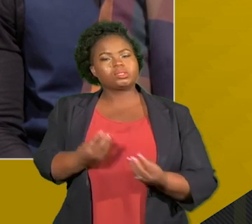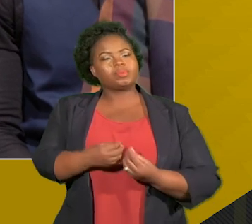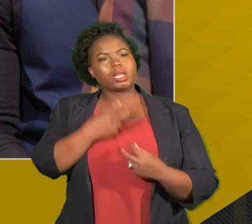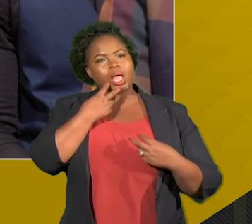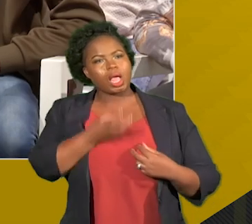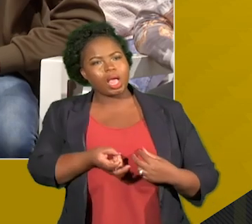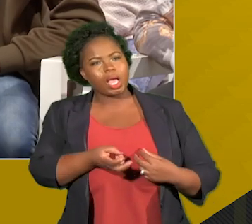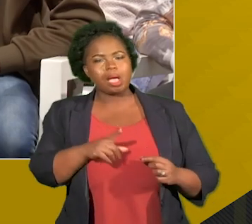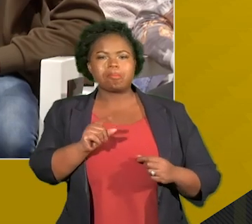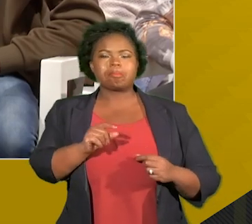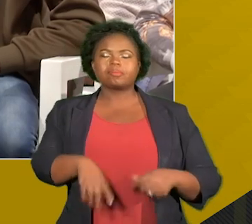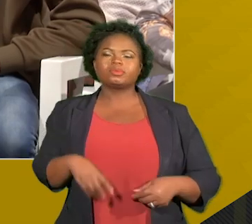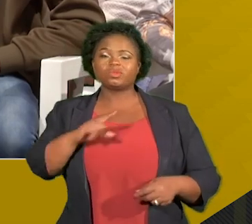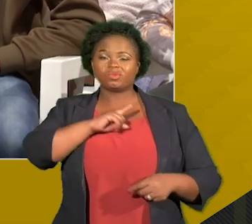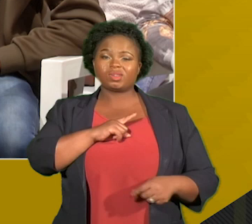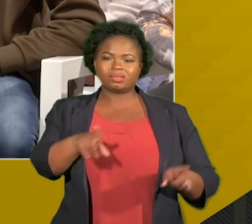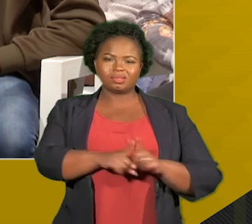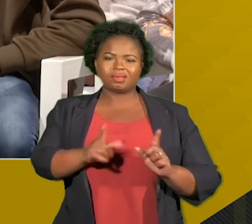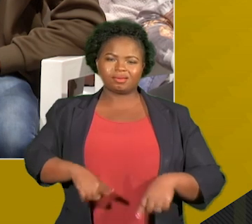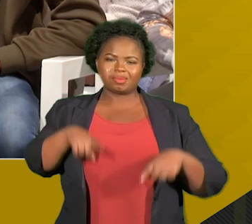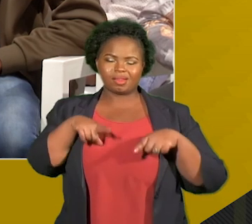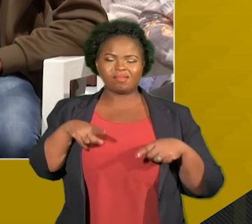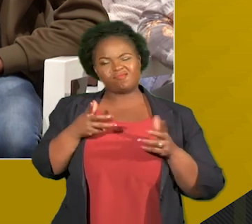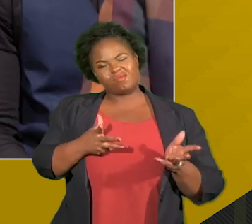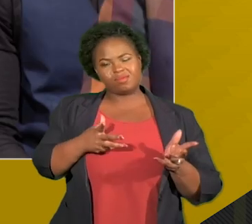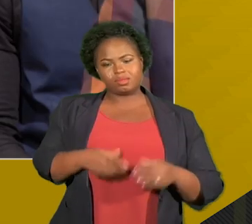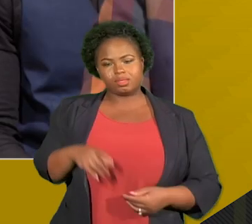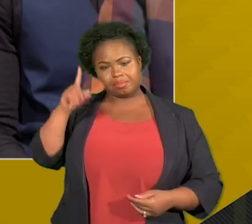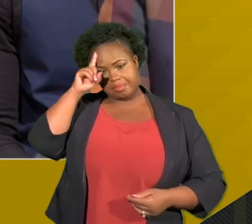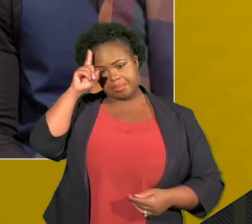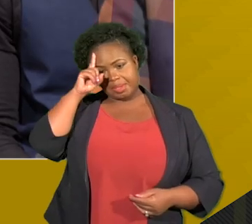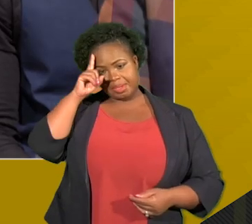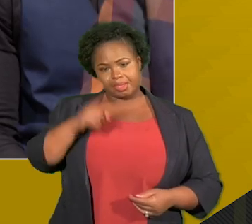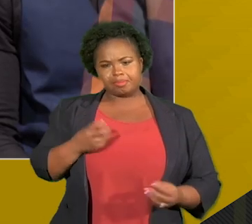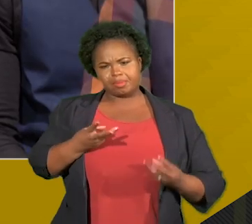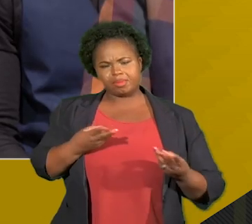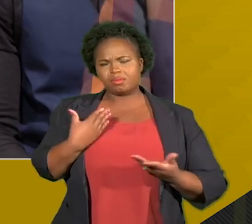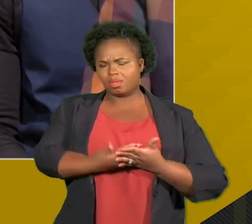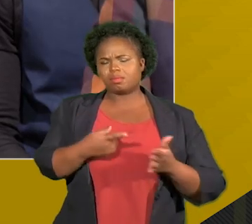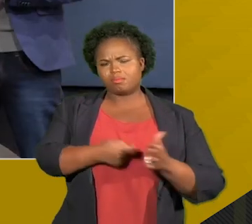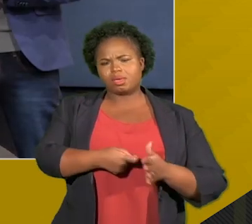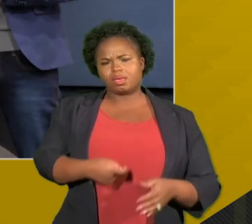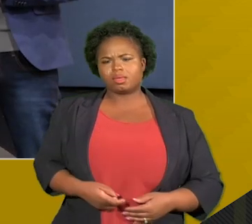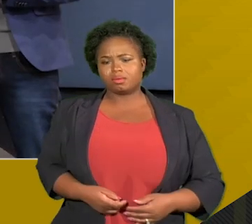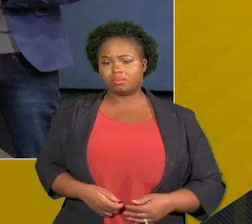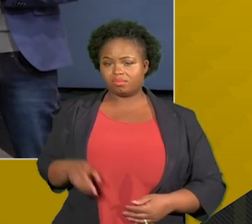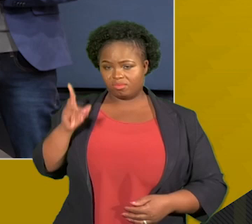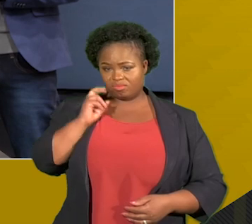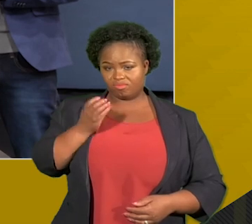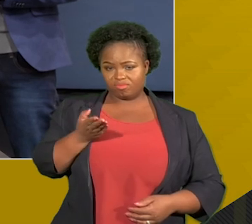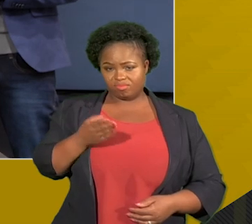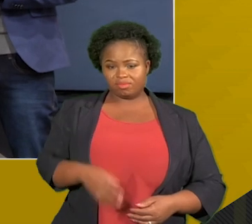think, especially, like, life is art, and, yeah, blacks, people, they can buy art. Yeah, it's all